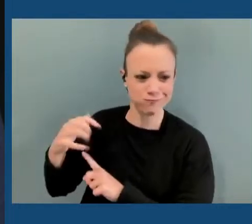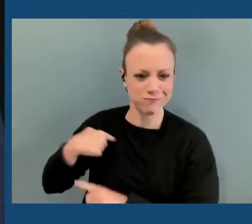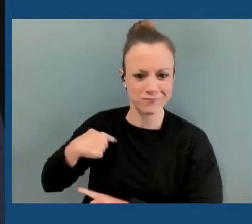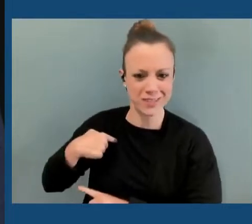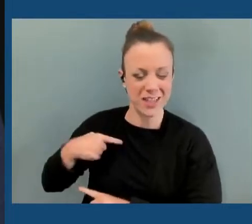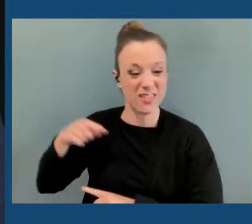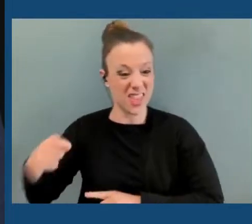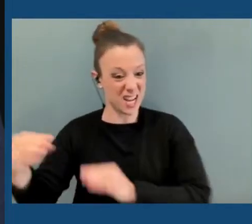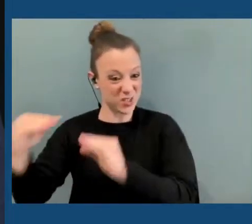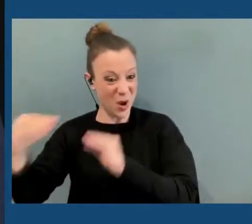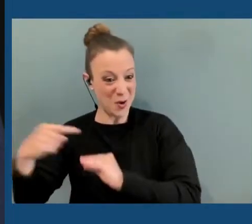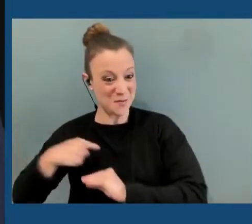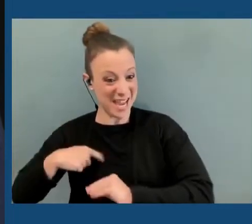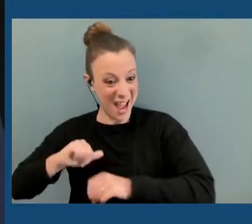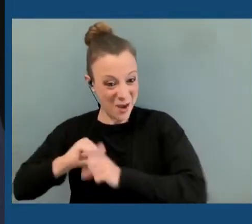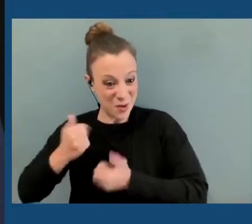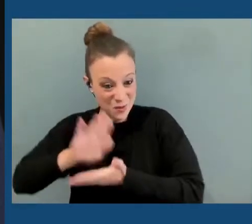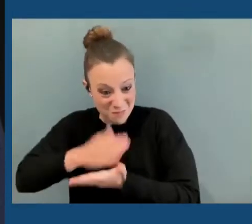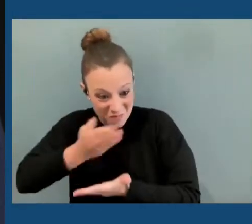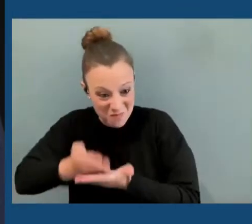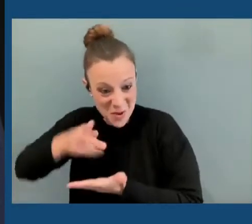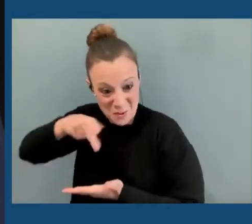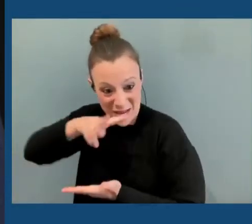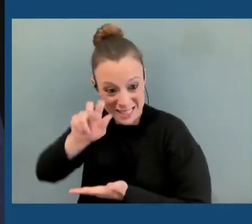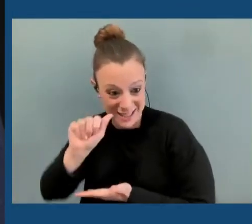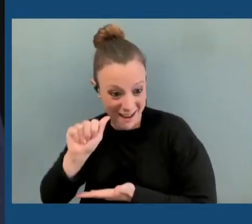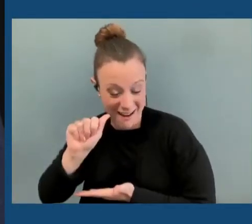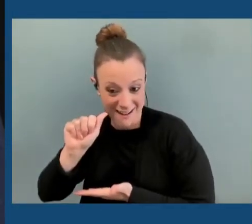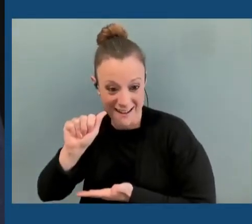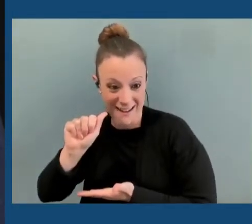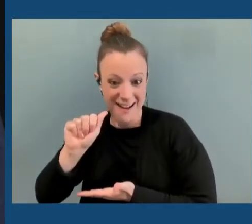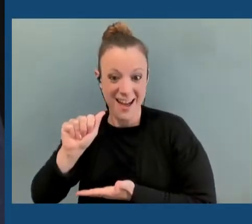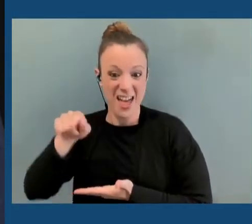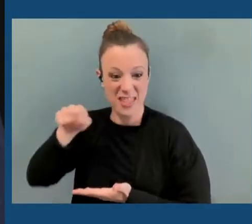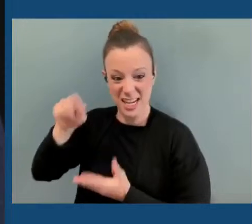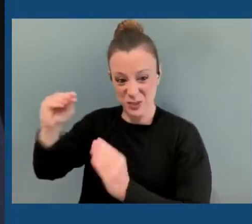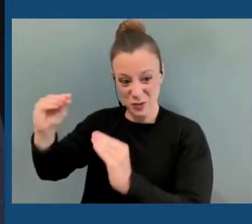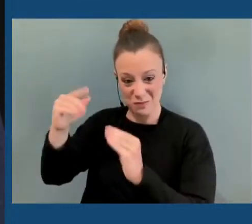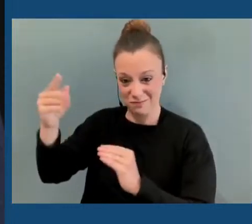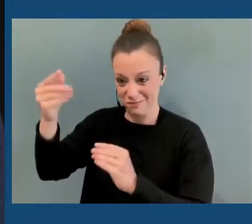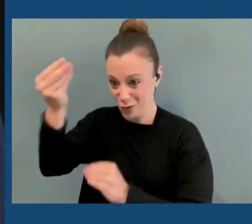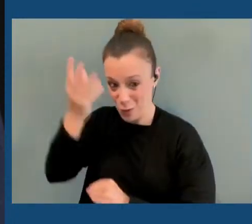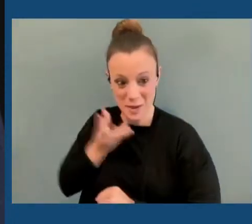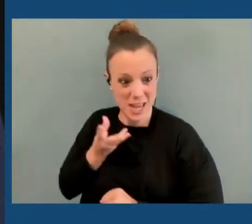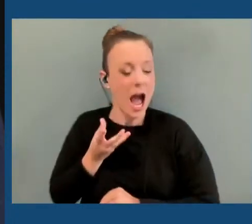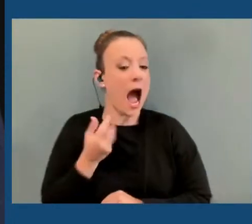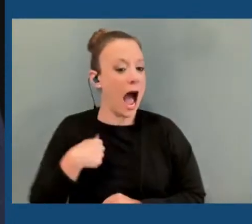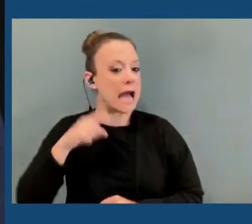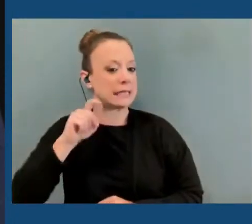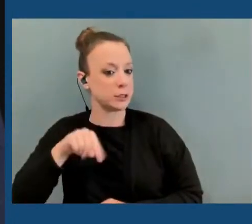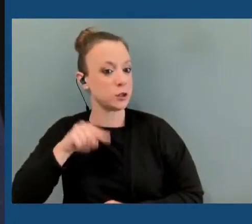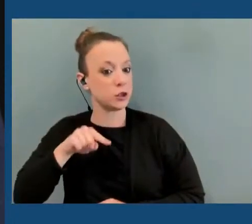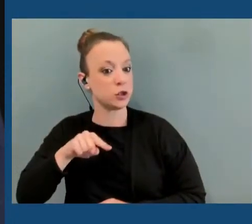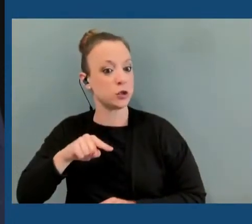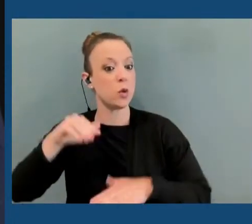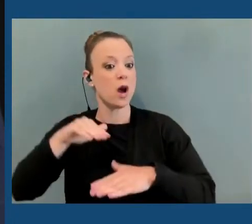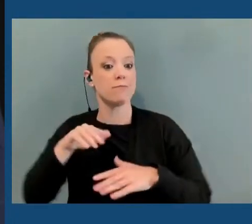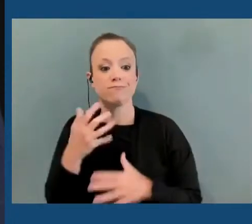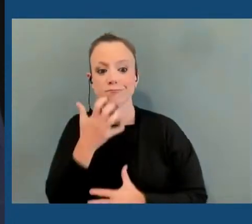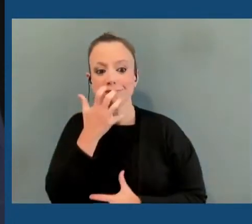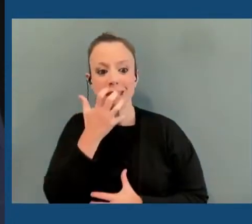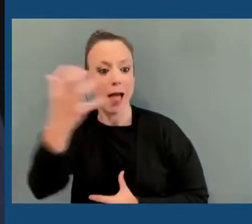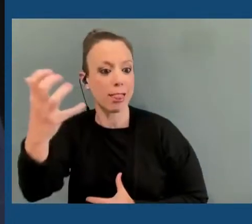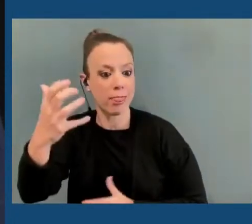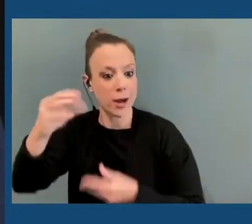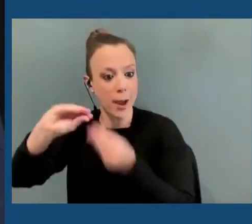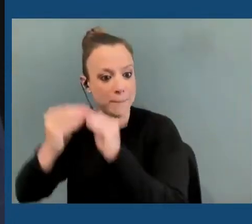got booted out of the kitchen, and the main response what they gave me was to call out the numbers when the pizzas were ready. I think that's all they thought I could handle, which is probably